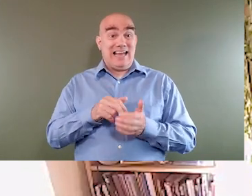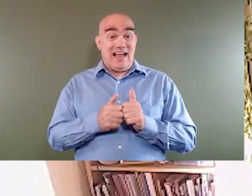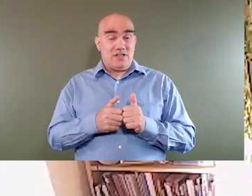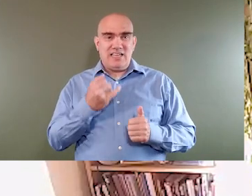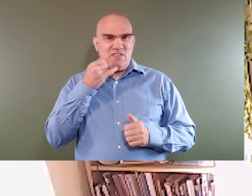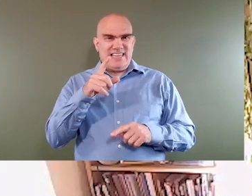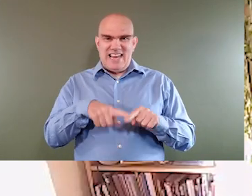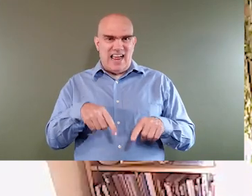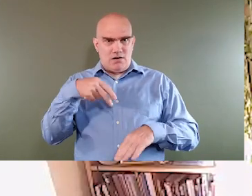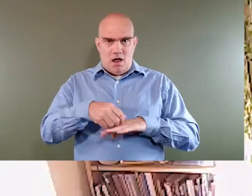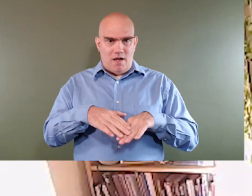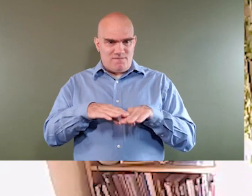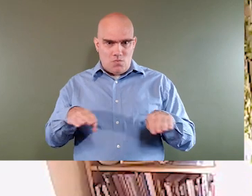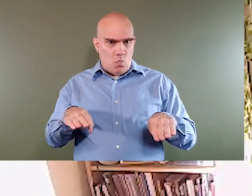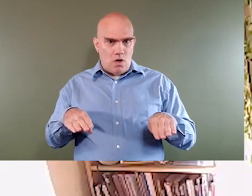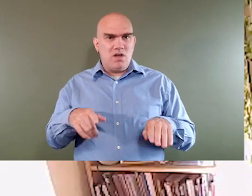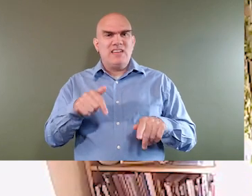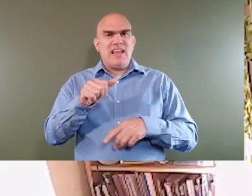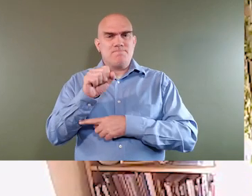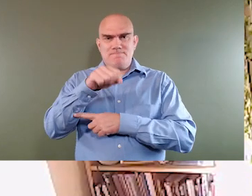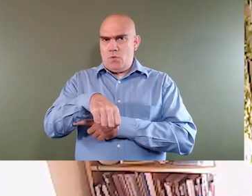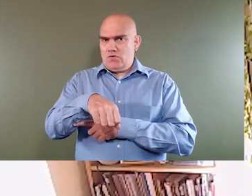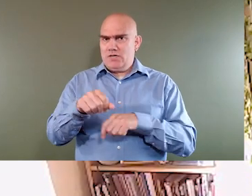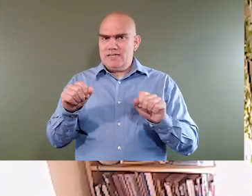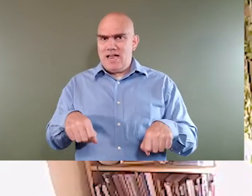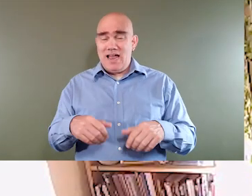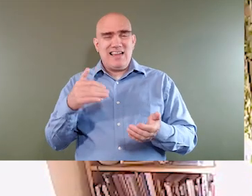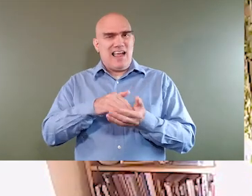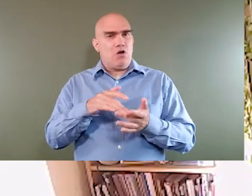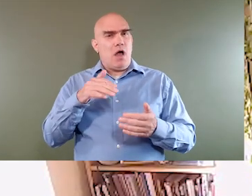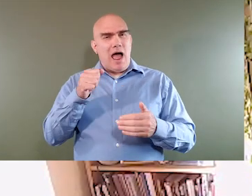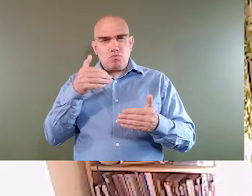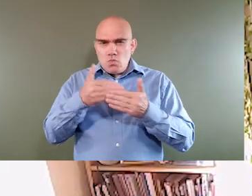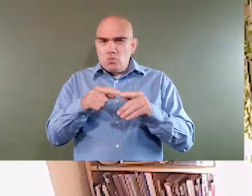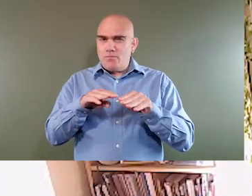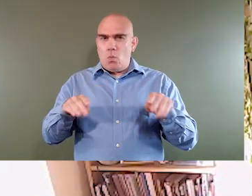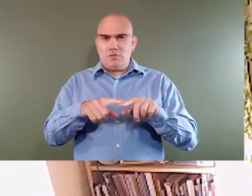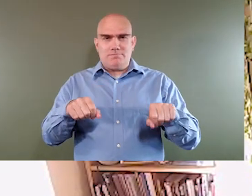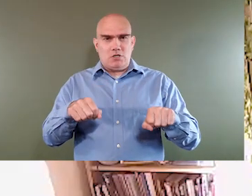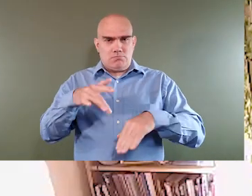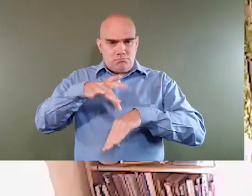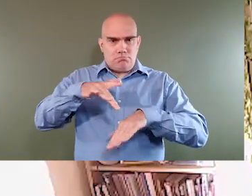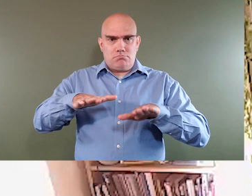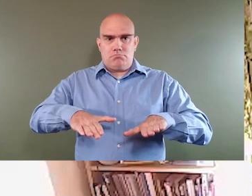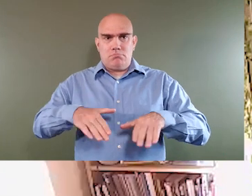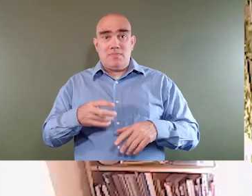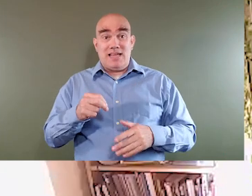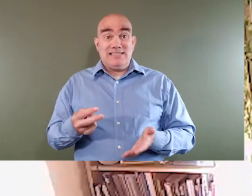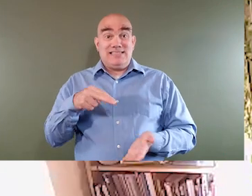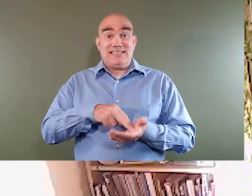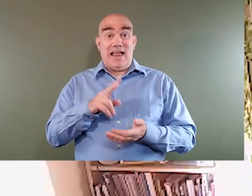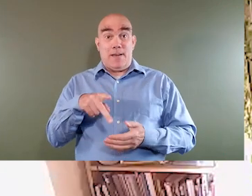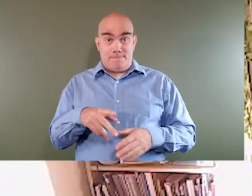down to the floor, you can bend over, again, touch as close to the floor as you're able to, and then stand up, clap the